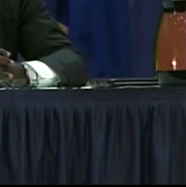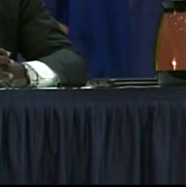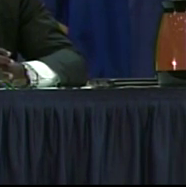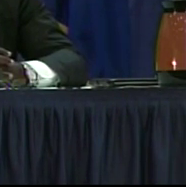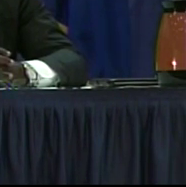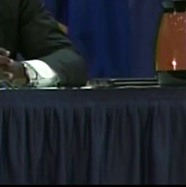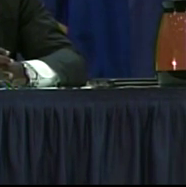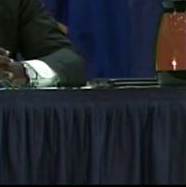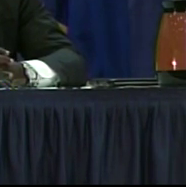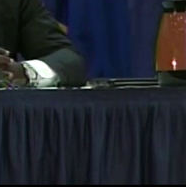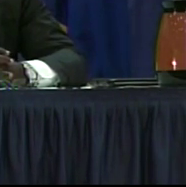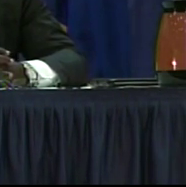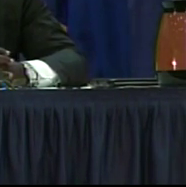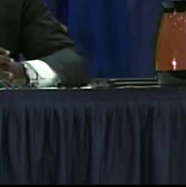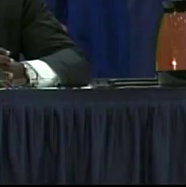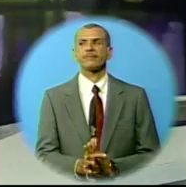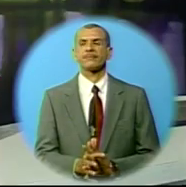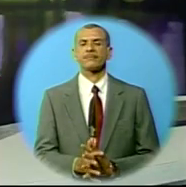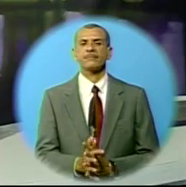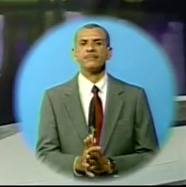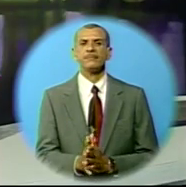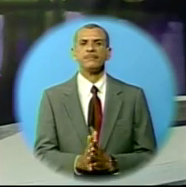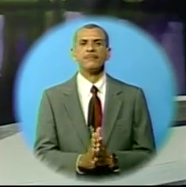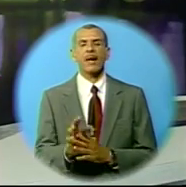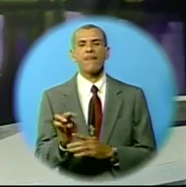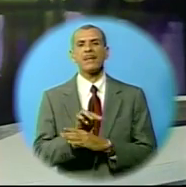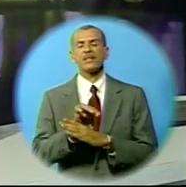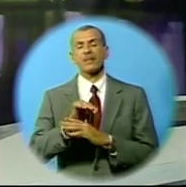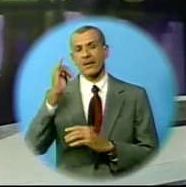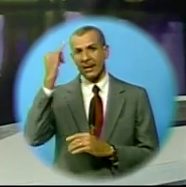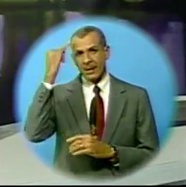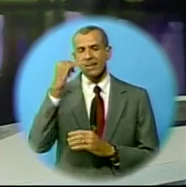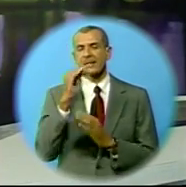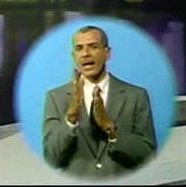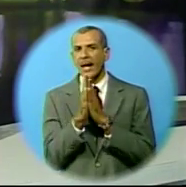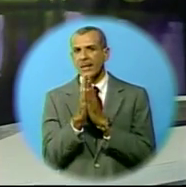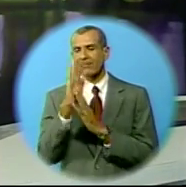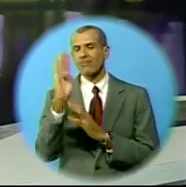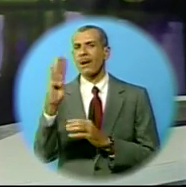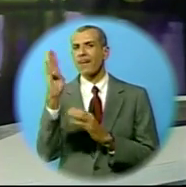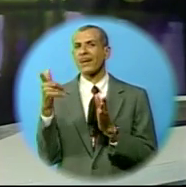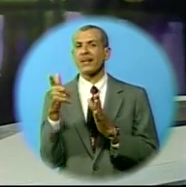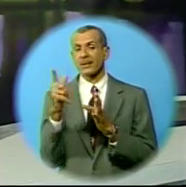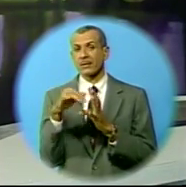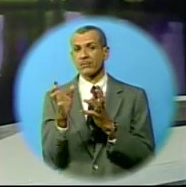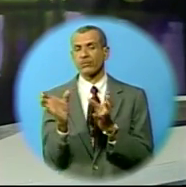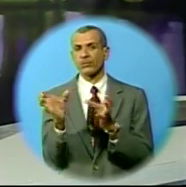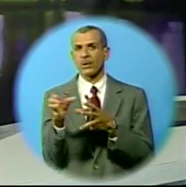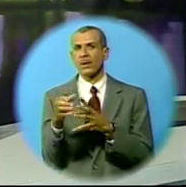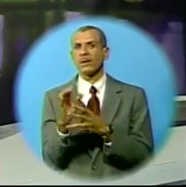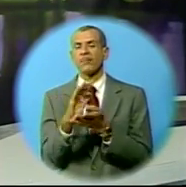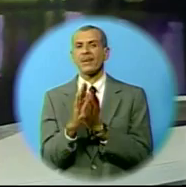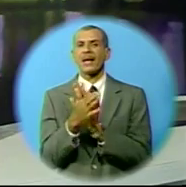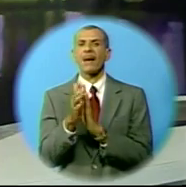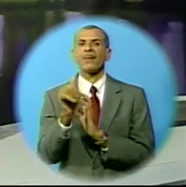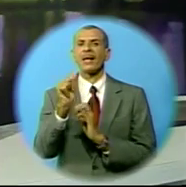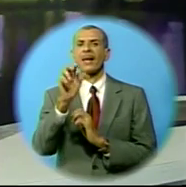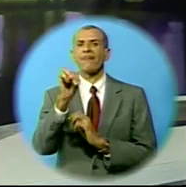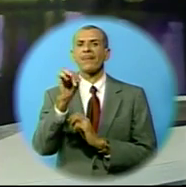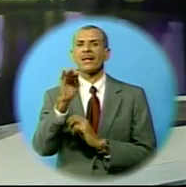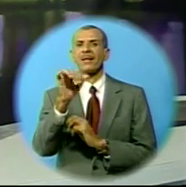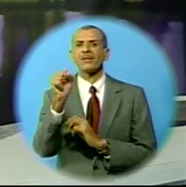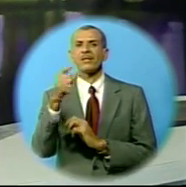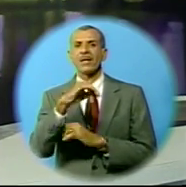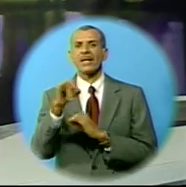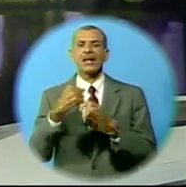do transactions across borders. Minister Innes is appealing to Barbadians in the diaspora to become ambassadors for international